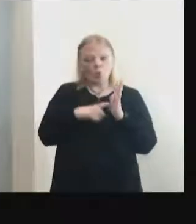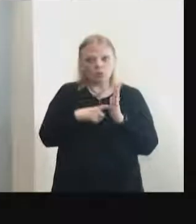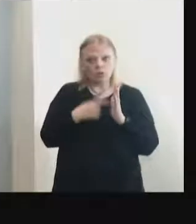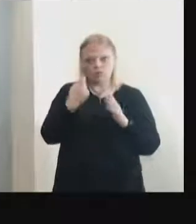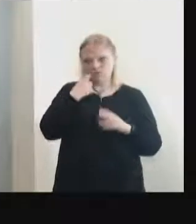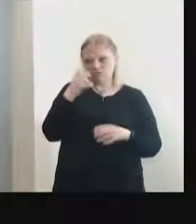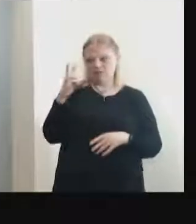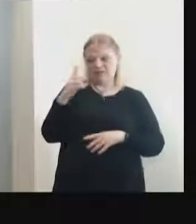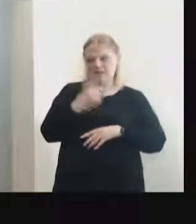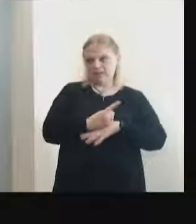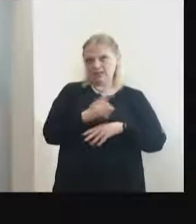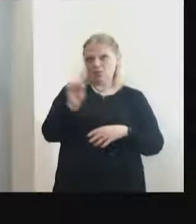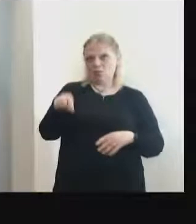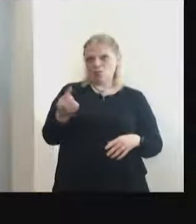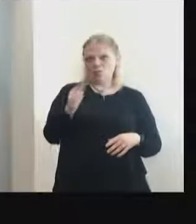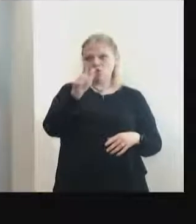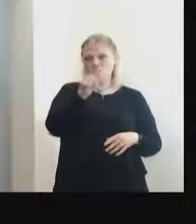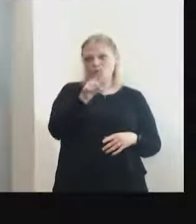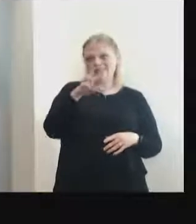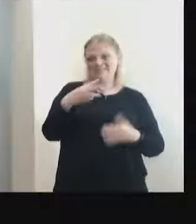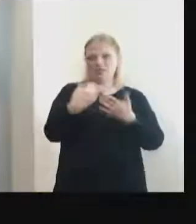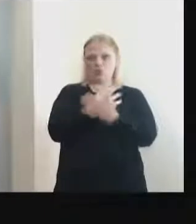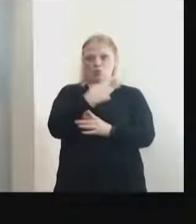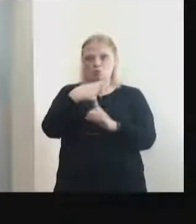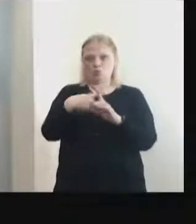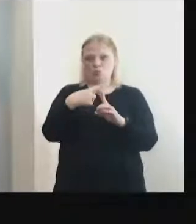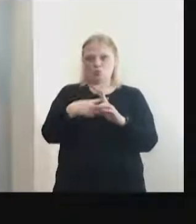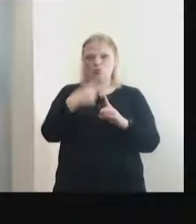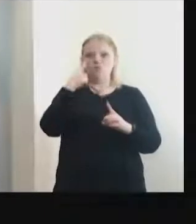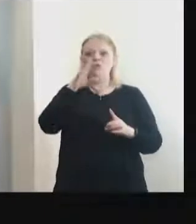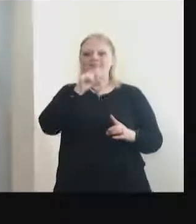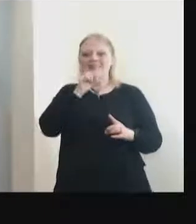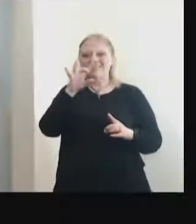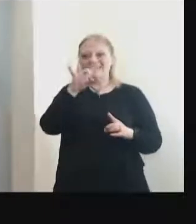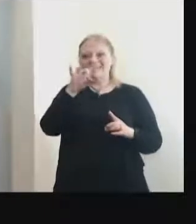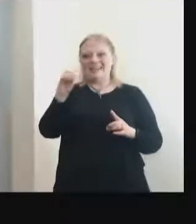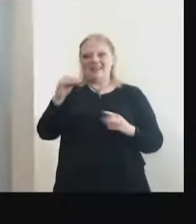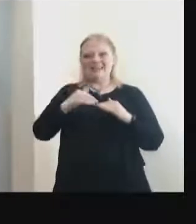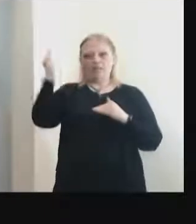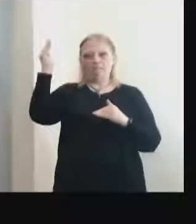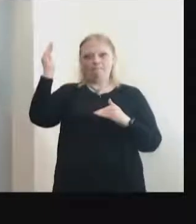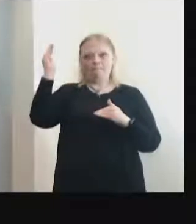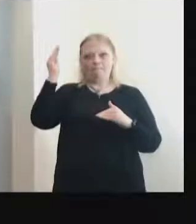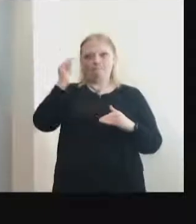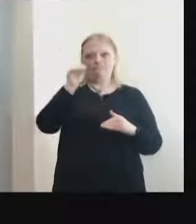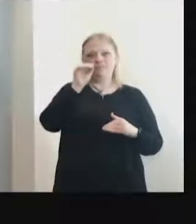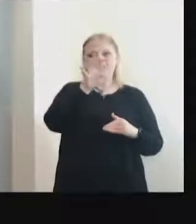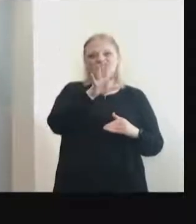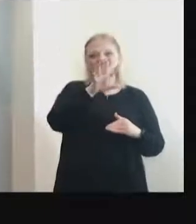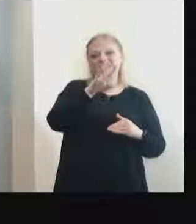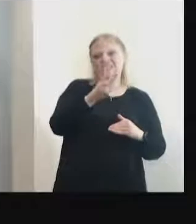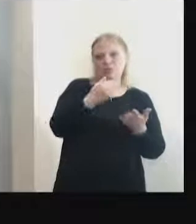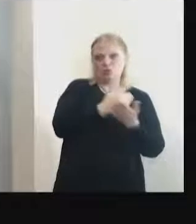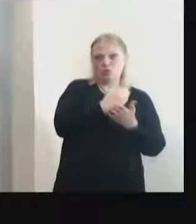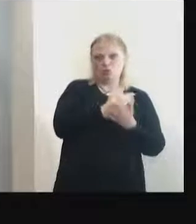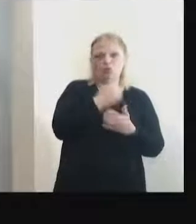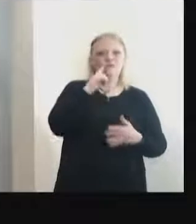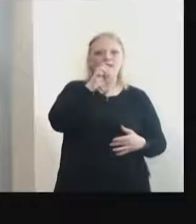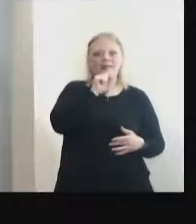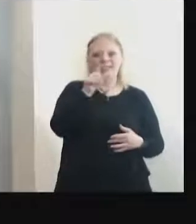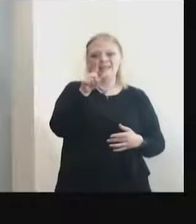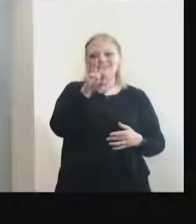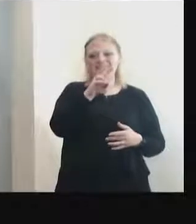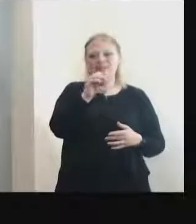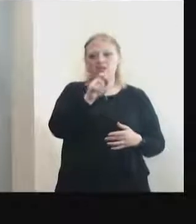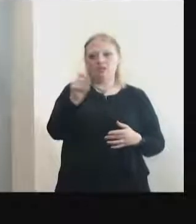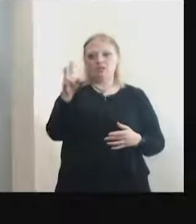past 7 days, there are only 26 new cases in the 80-plus category and 56 new cases in the 70 to 79